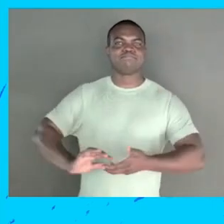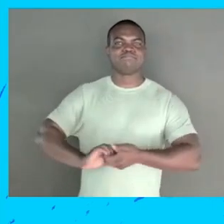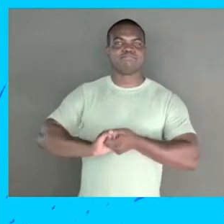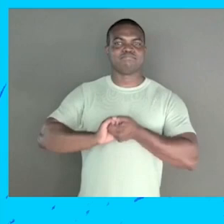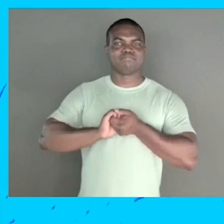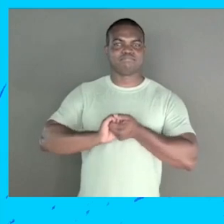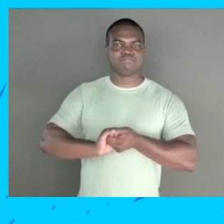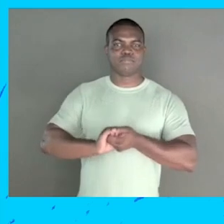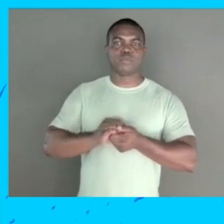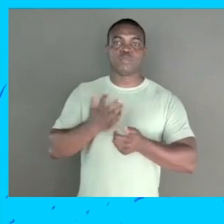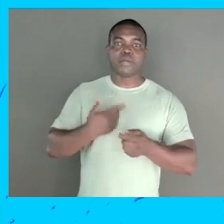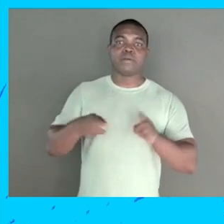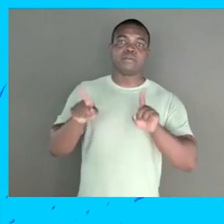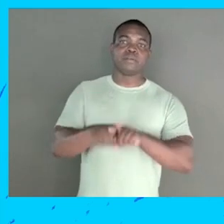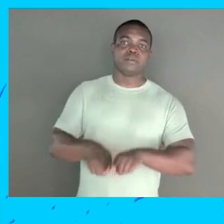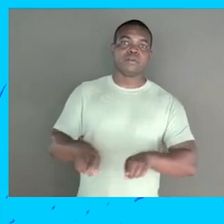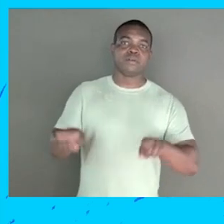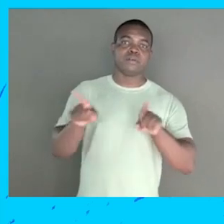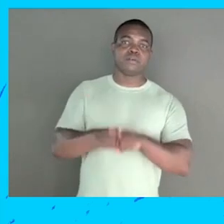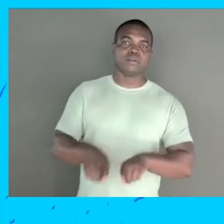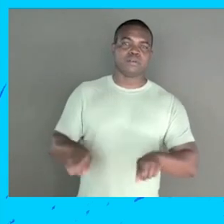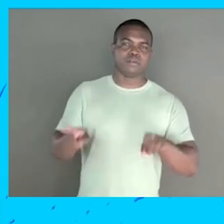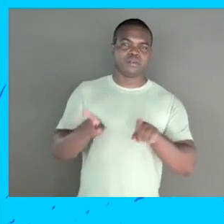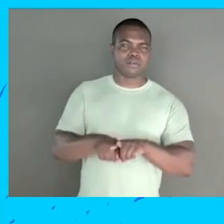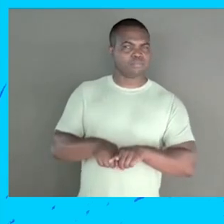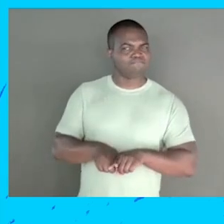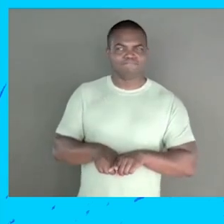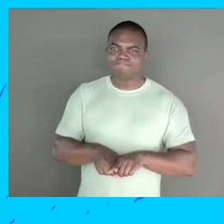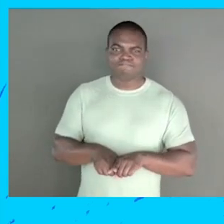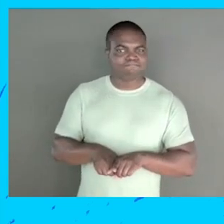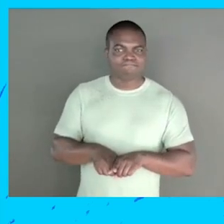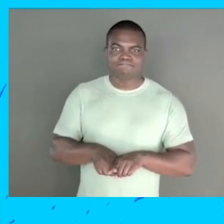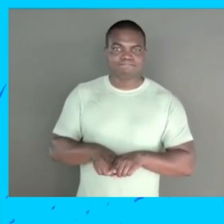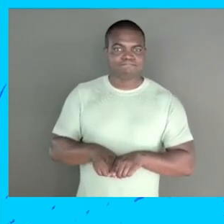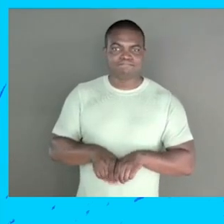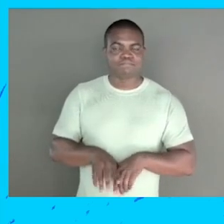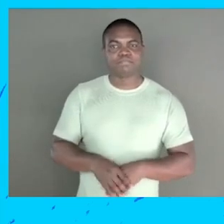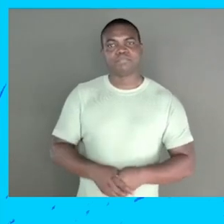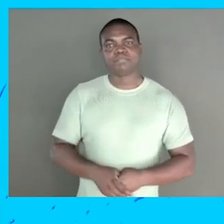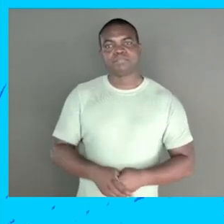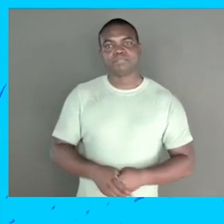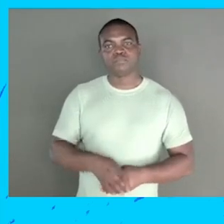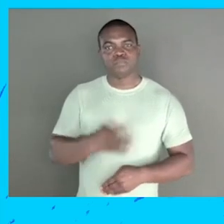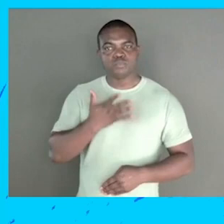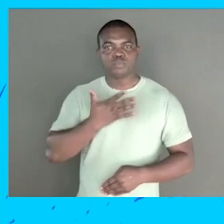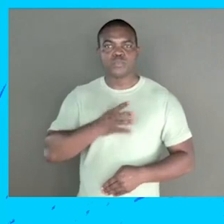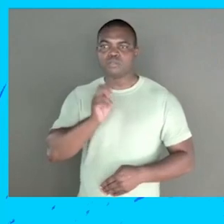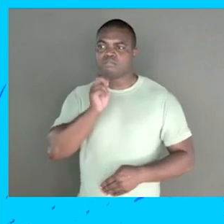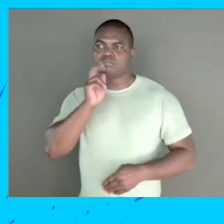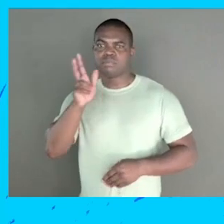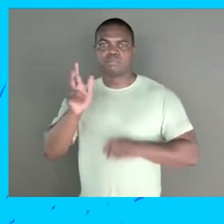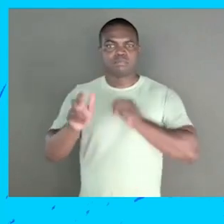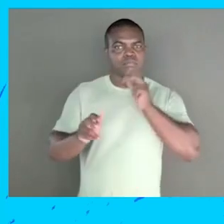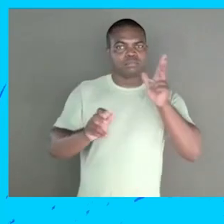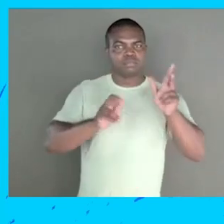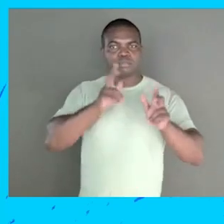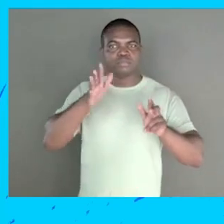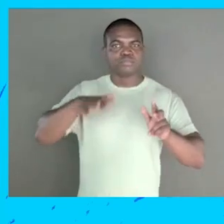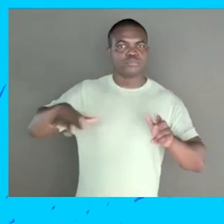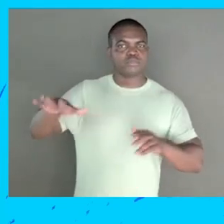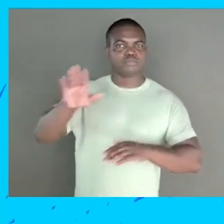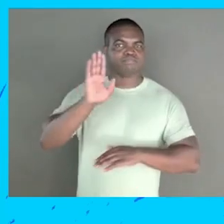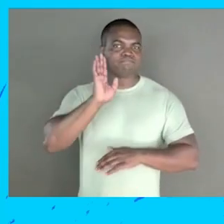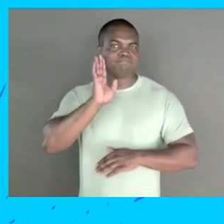are going to be heard. You won't remain the silhouettes that people in the lights trample on. Your story